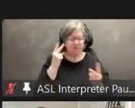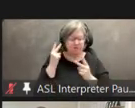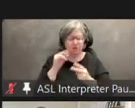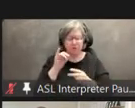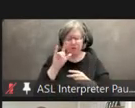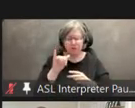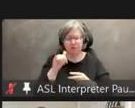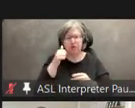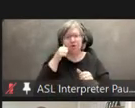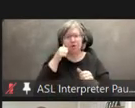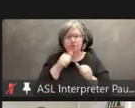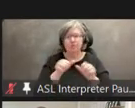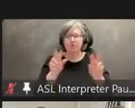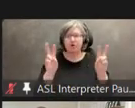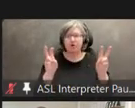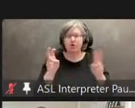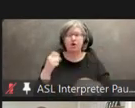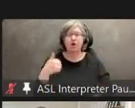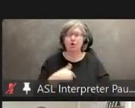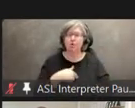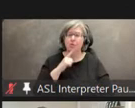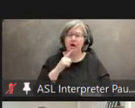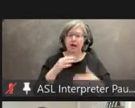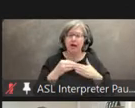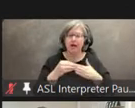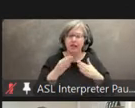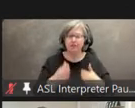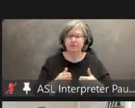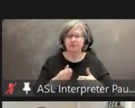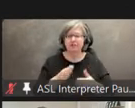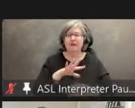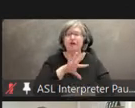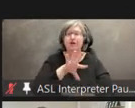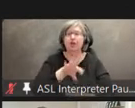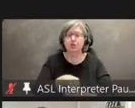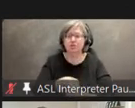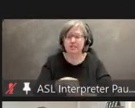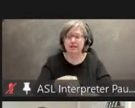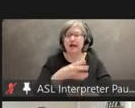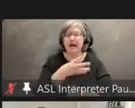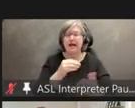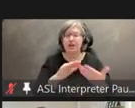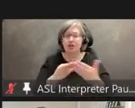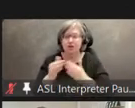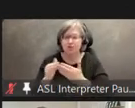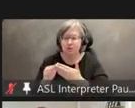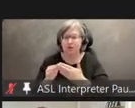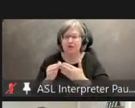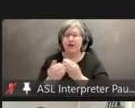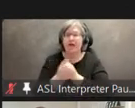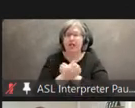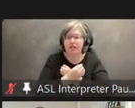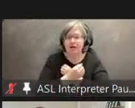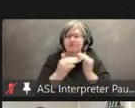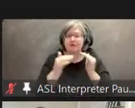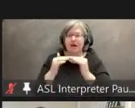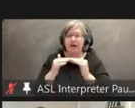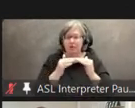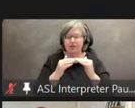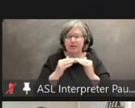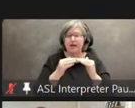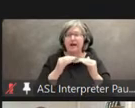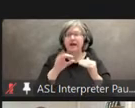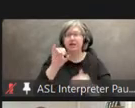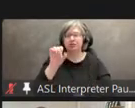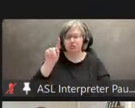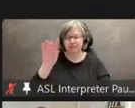her quote, "For we are leaders of inclusiveness and community, of love, equity, injustice."